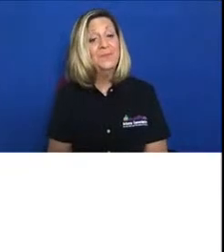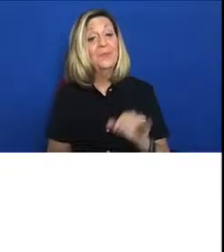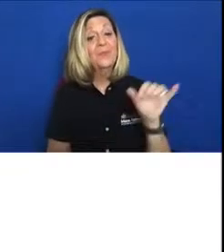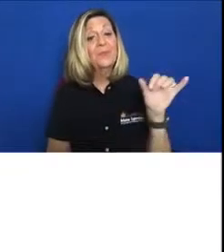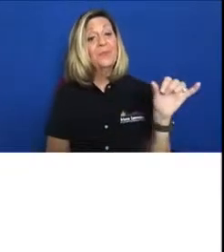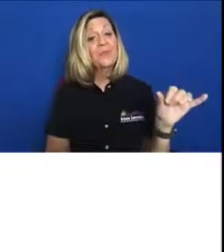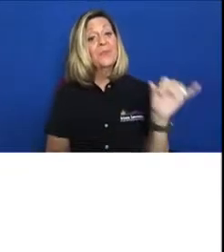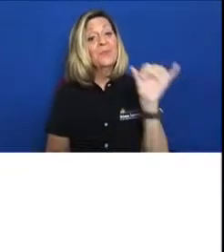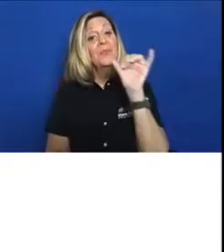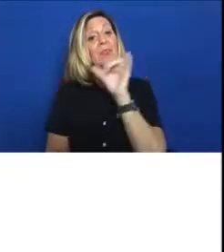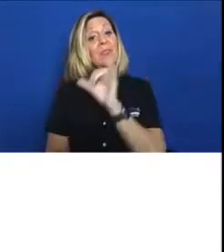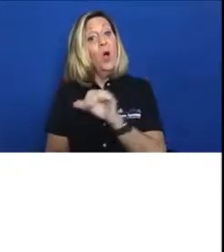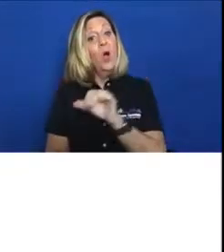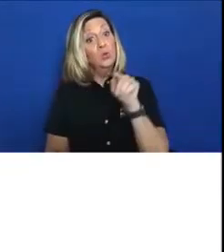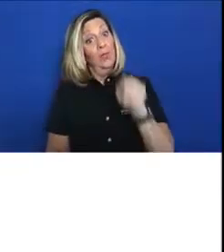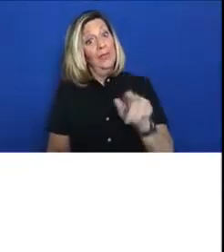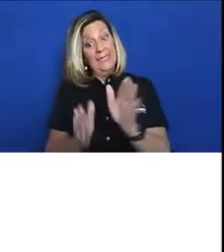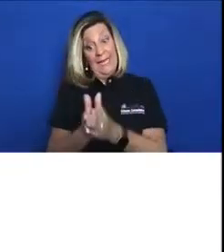and deaf-blind people.